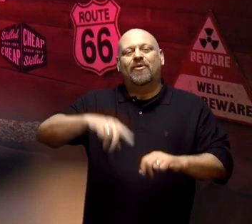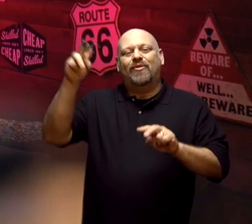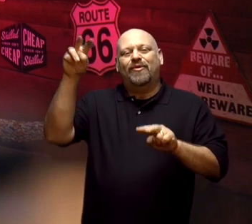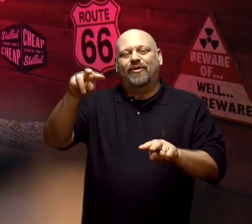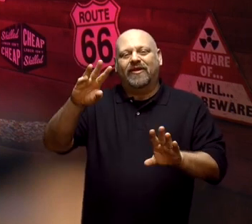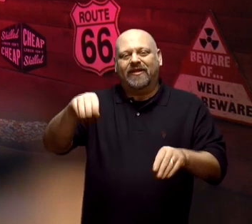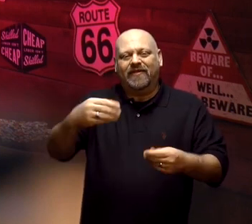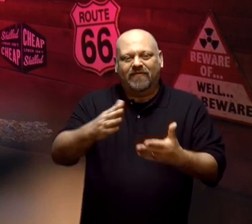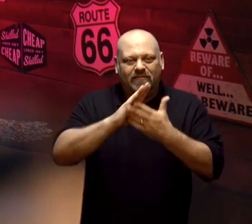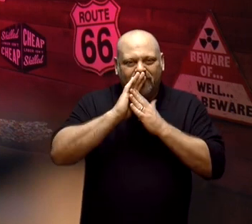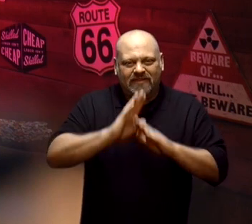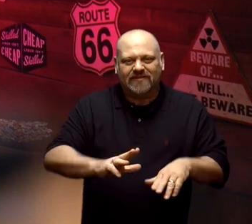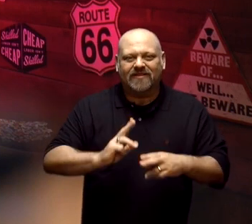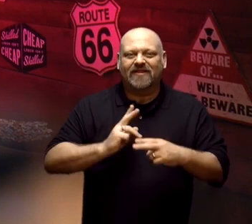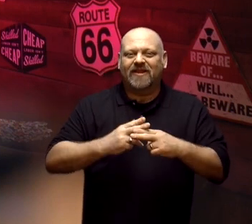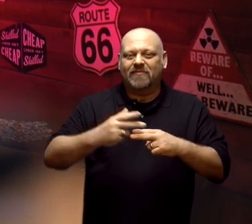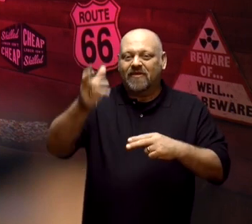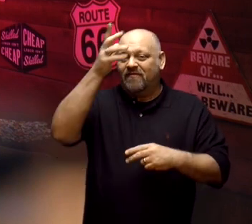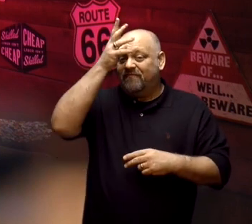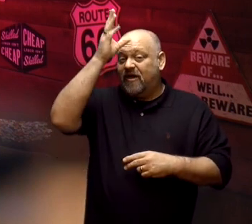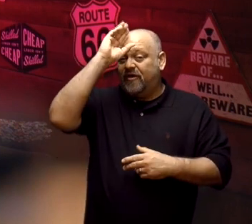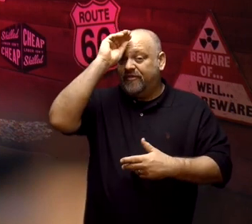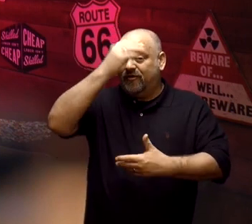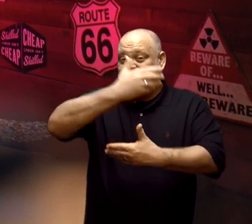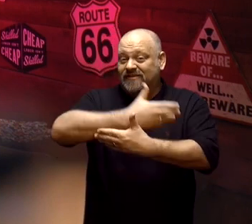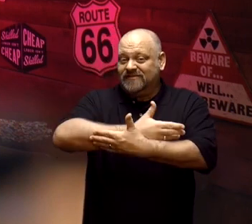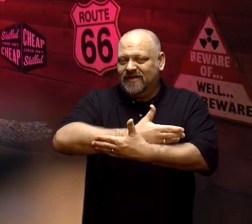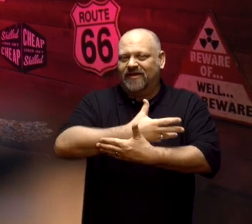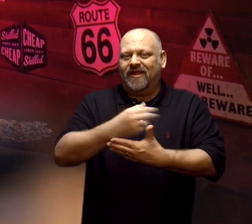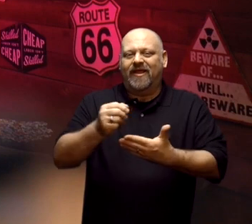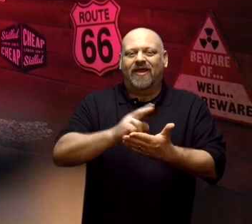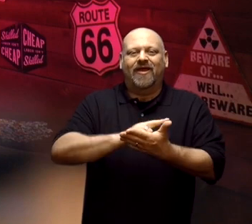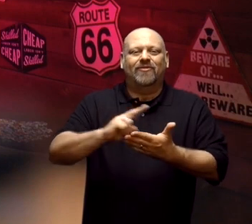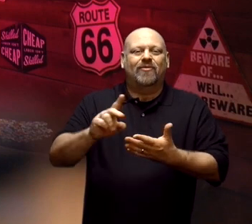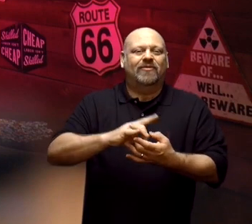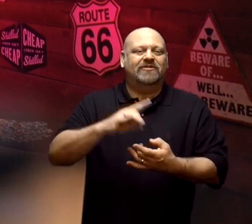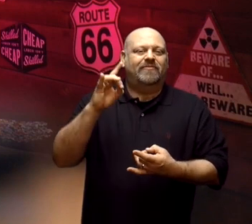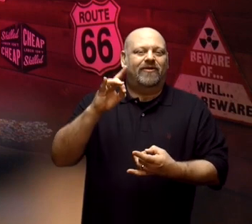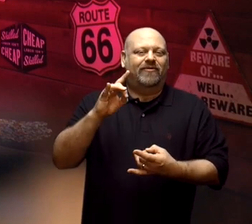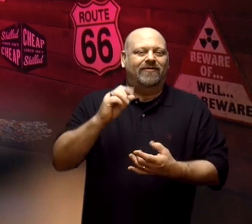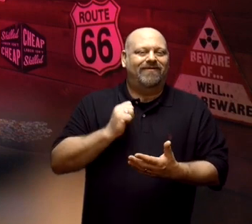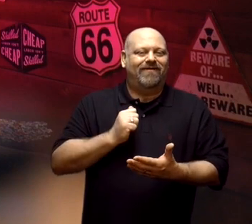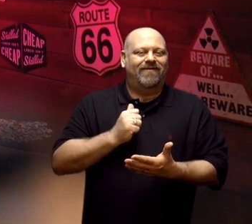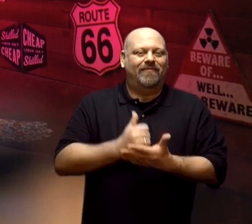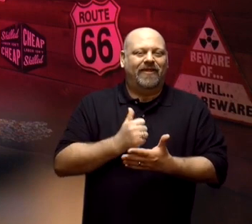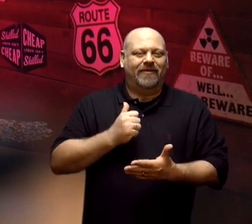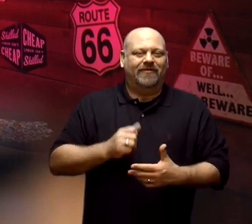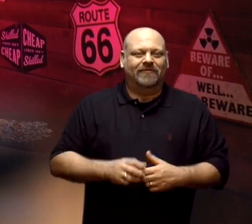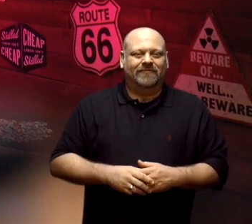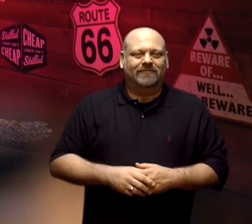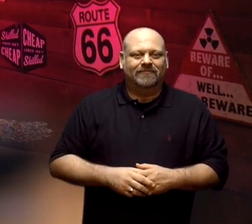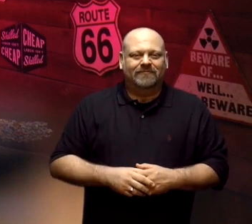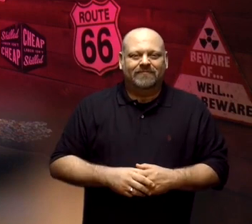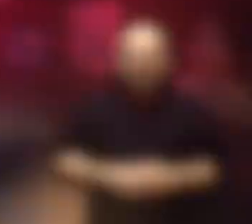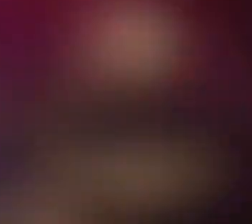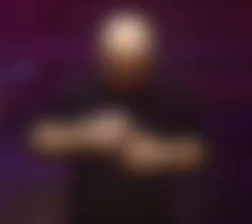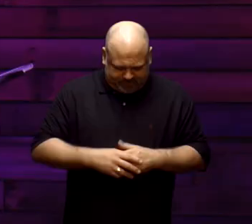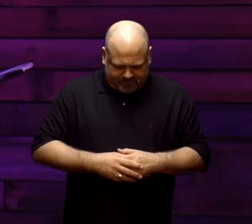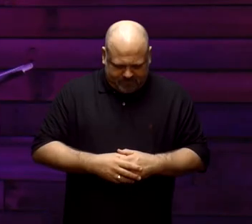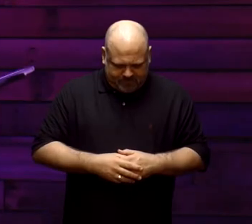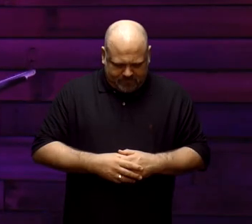upon you and give you peace. In the name of the Father, and of the Son, and of the Holy Spirit. Amen.